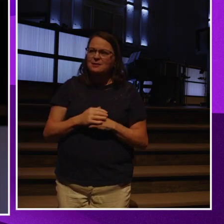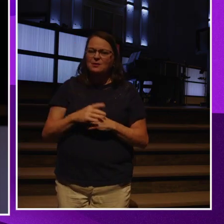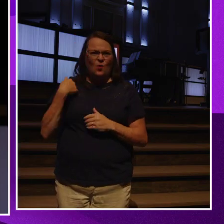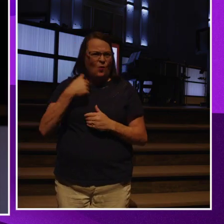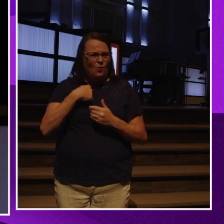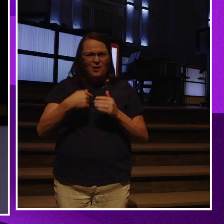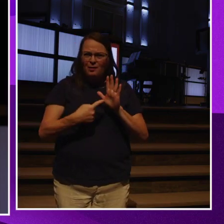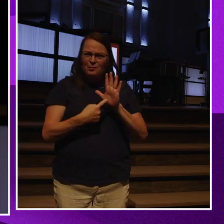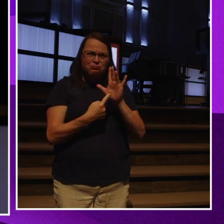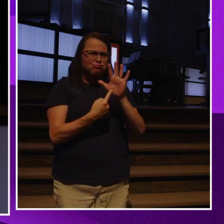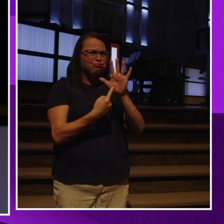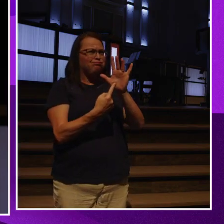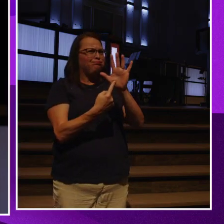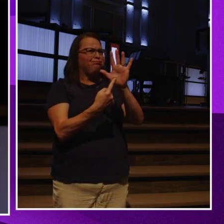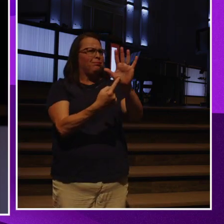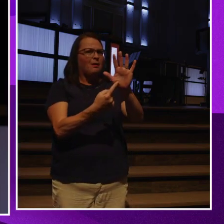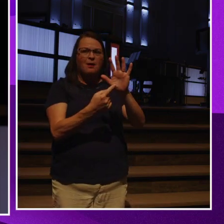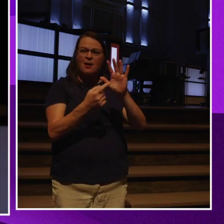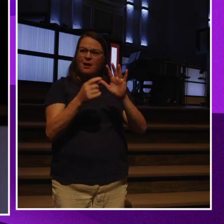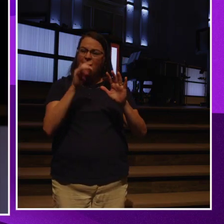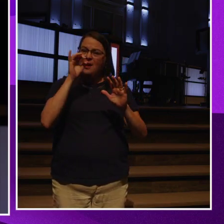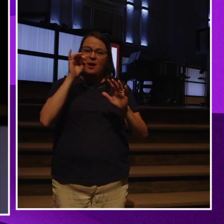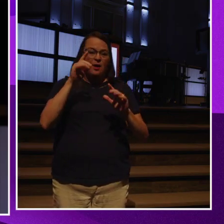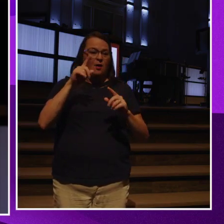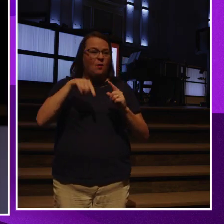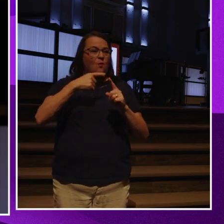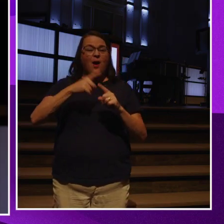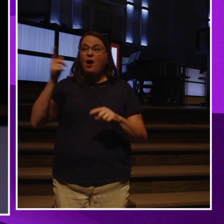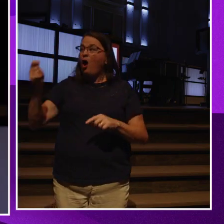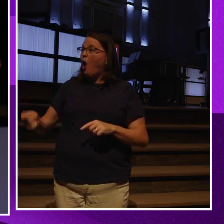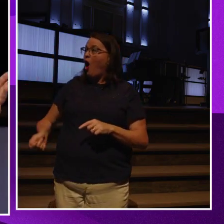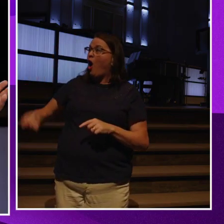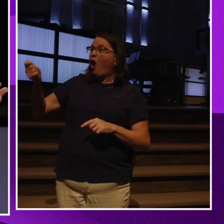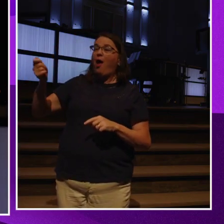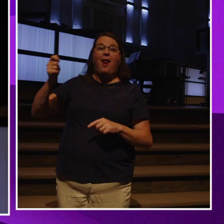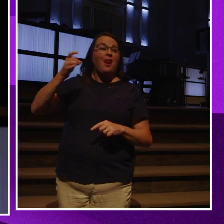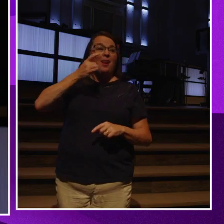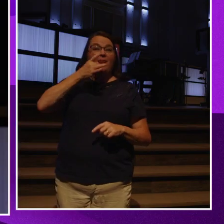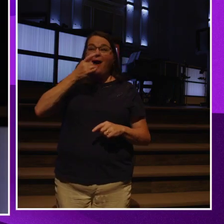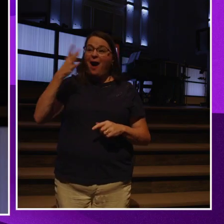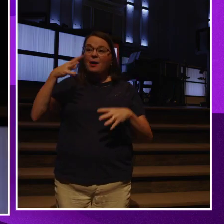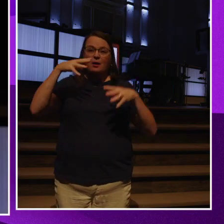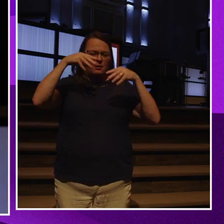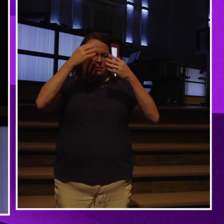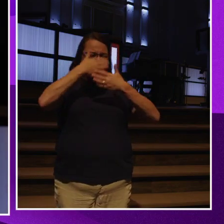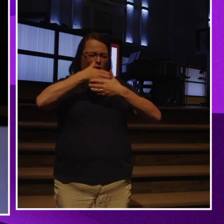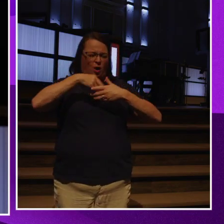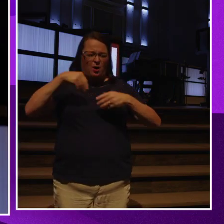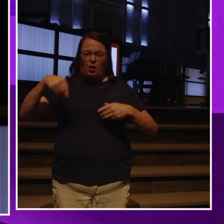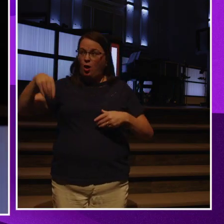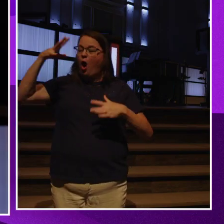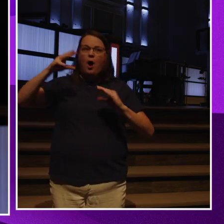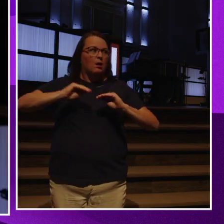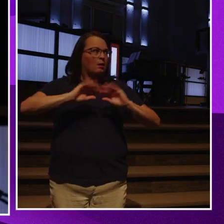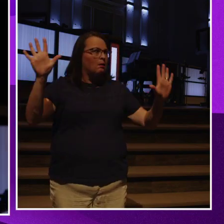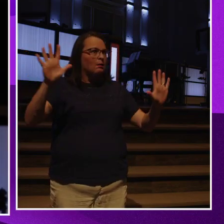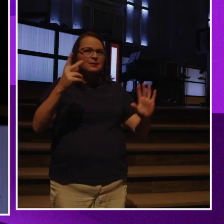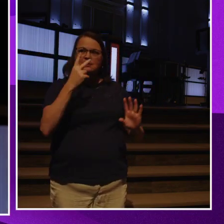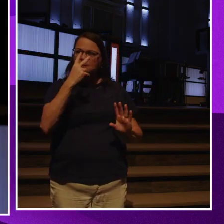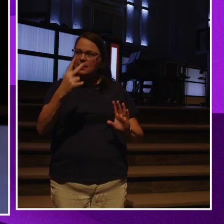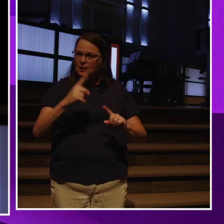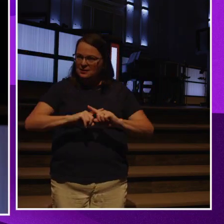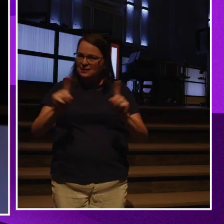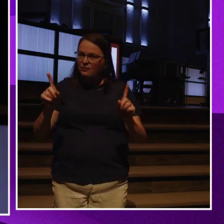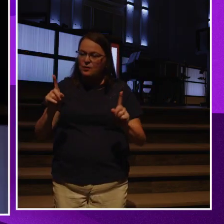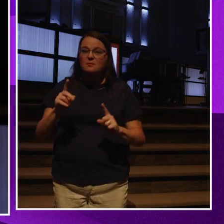lights. The lights come on in the room and they get rid of the darkness. And there's a difference. The problem is too